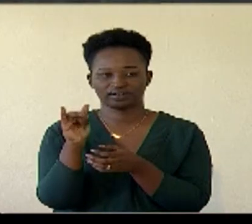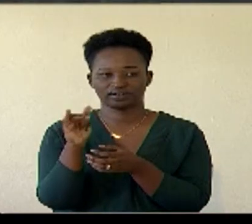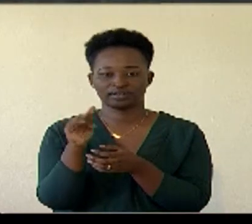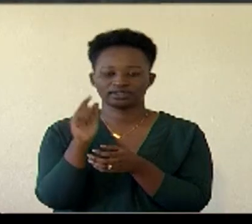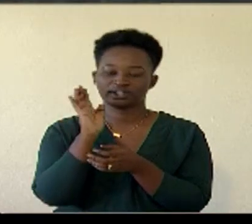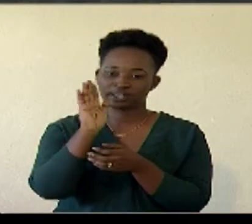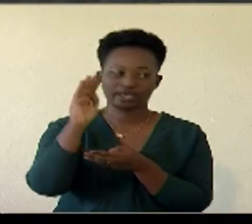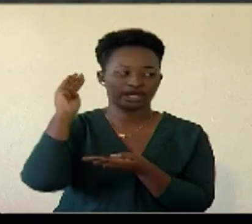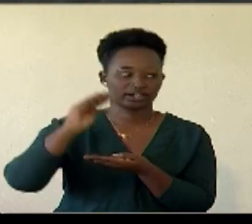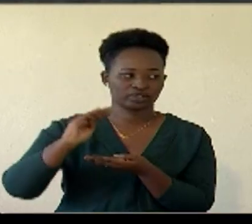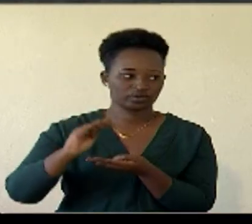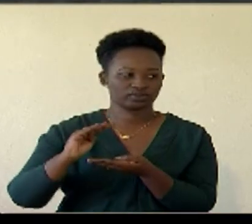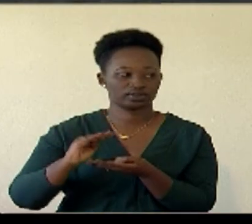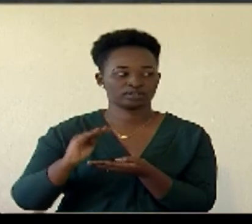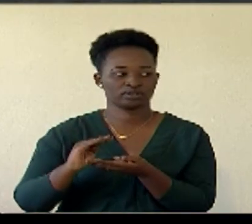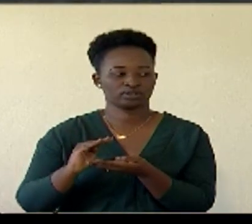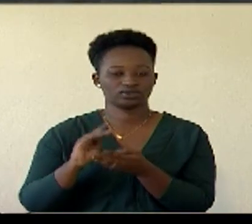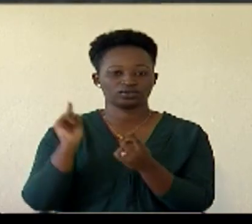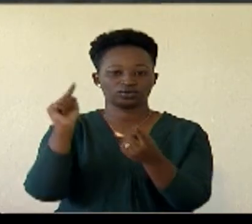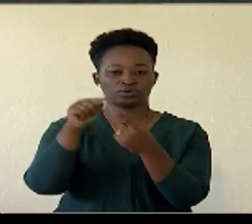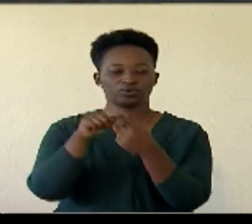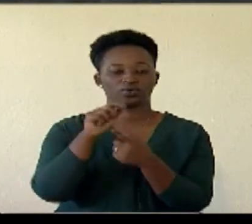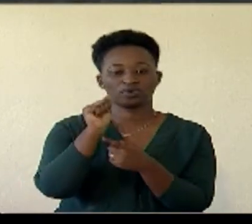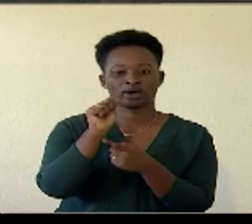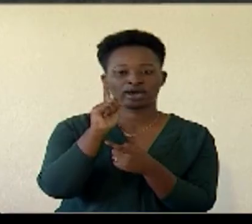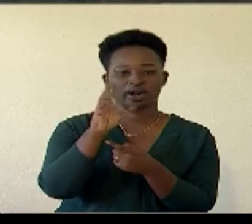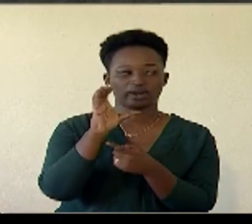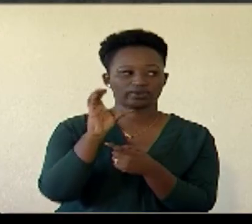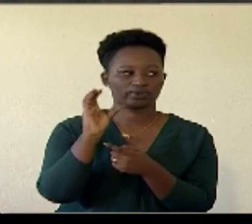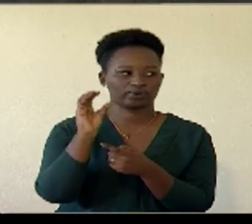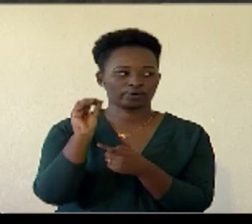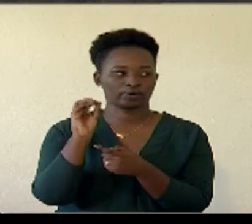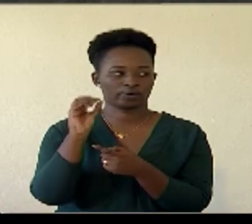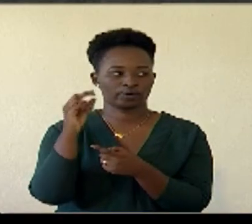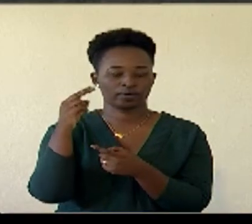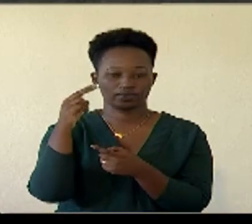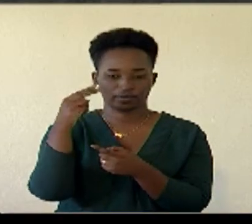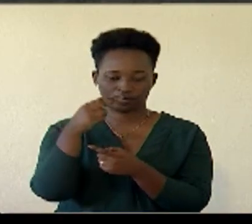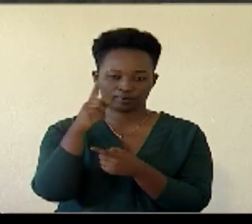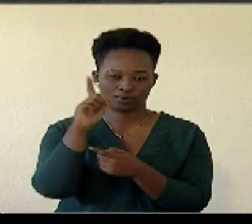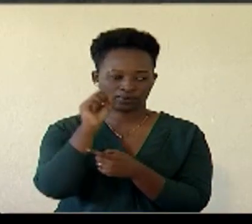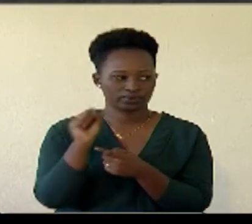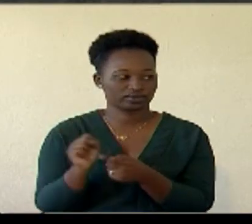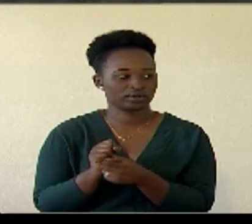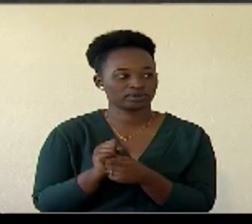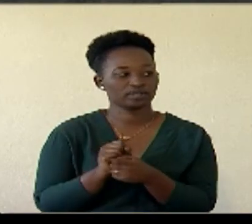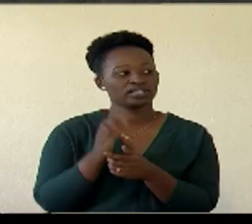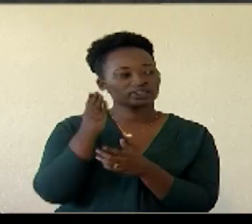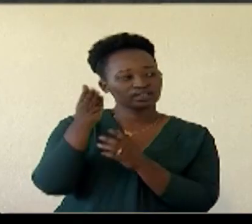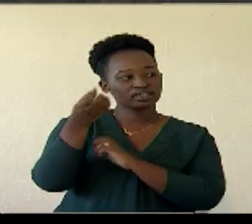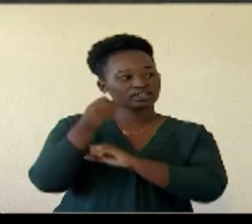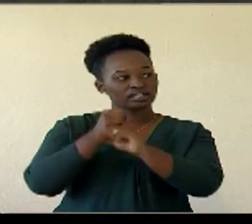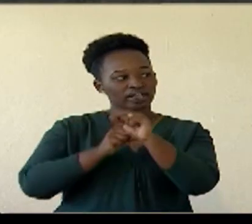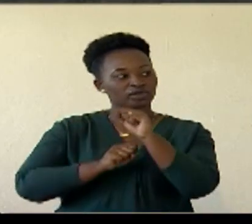are reduced to alcohols in presence of ether. So this reaction